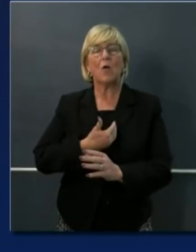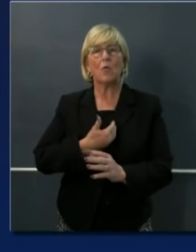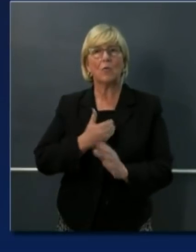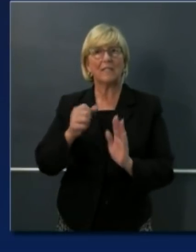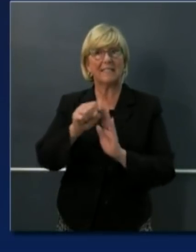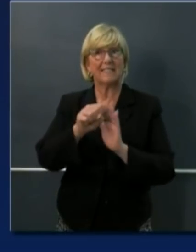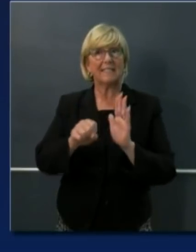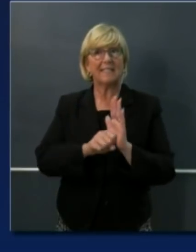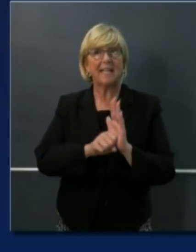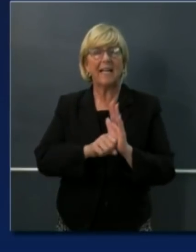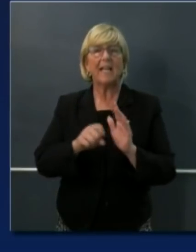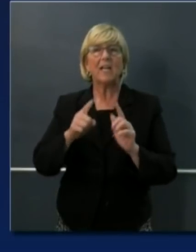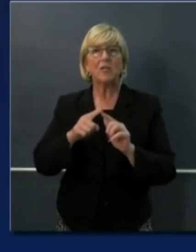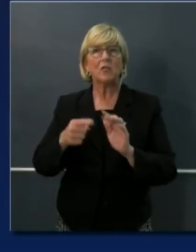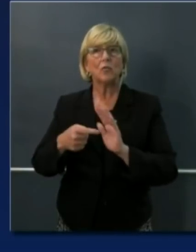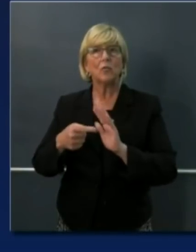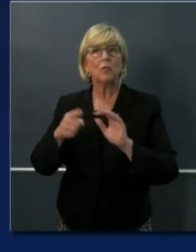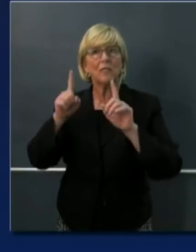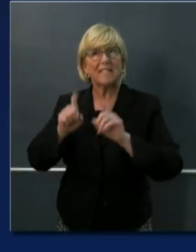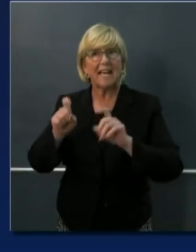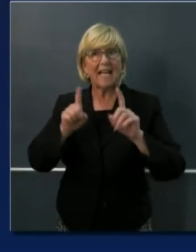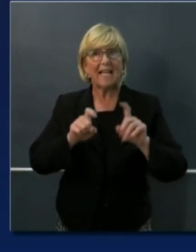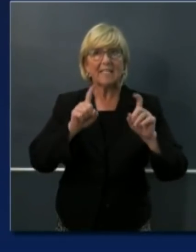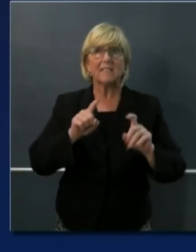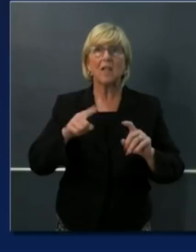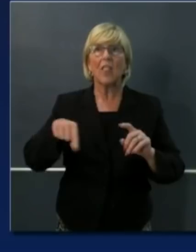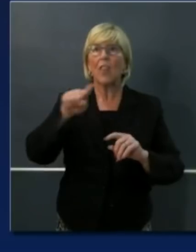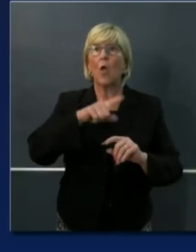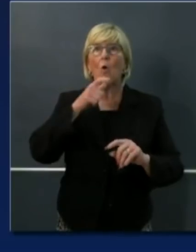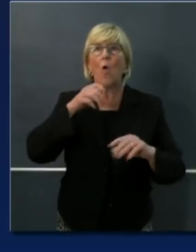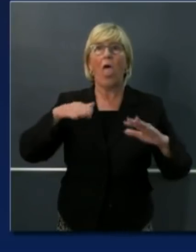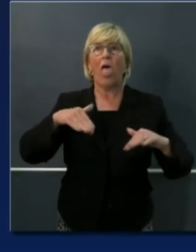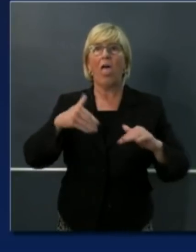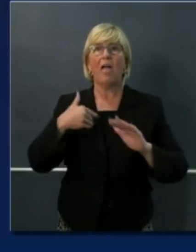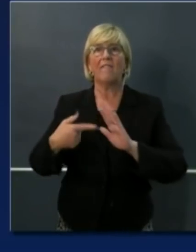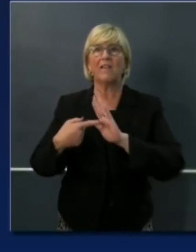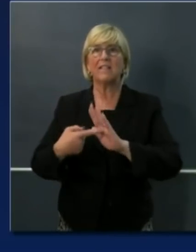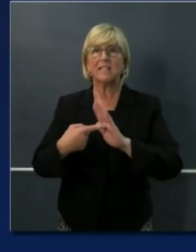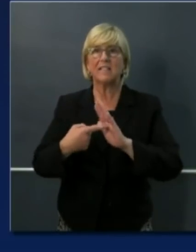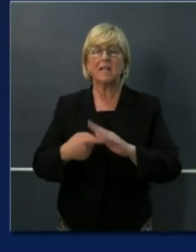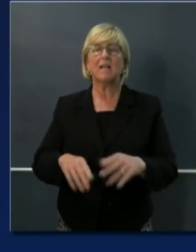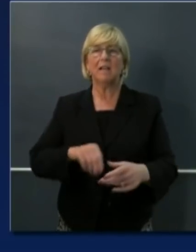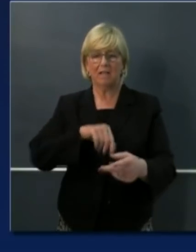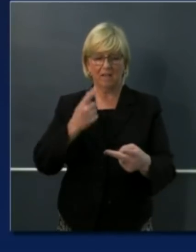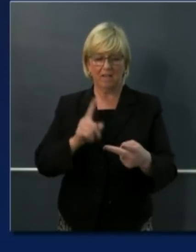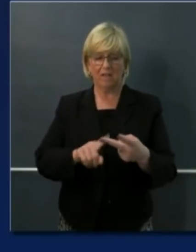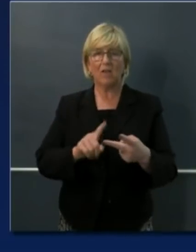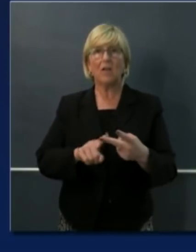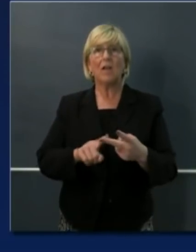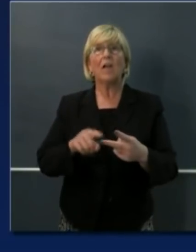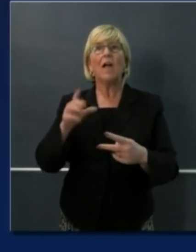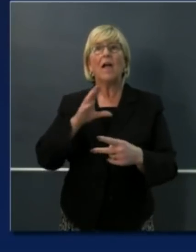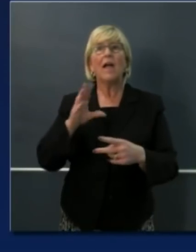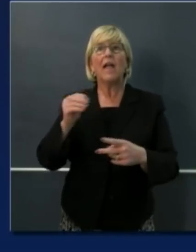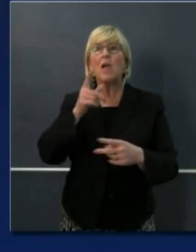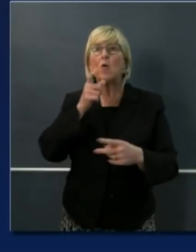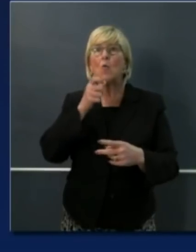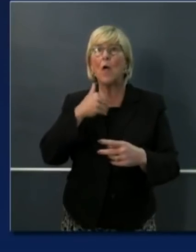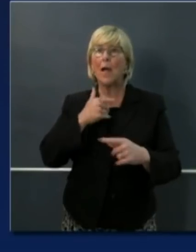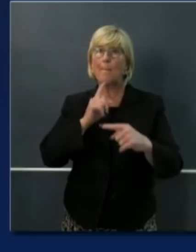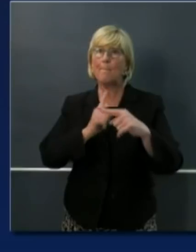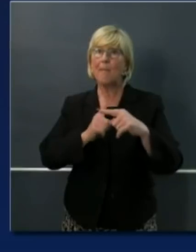is symptomatic? And do we have the ability to identify contacts of those who are positive to reduce their further transmission?